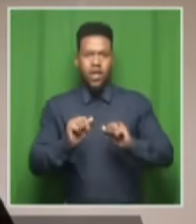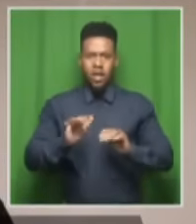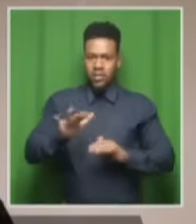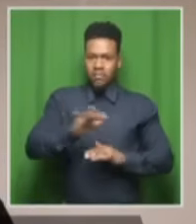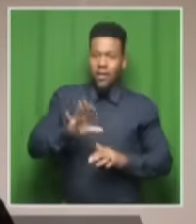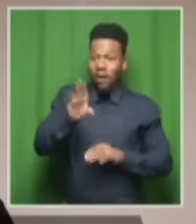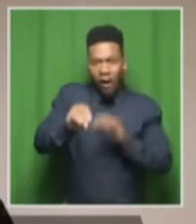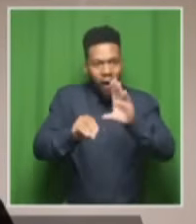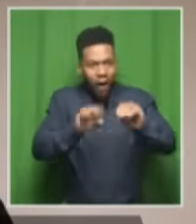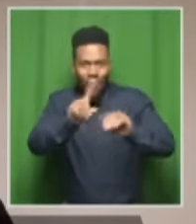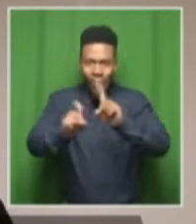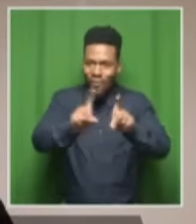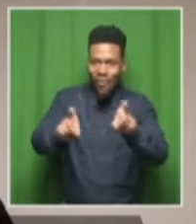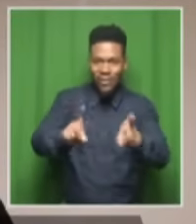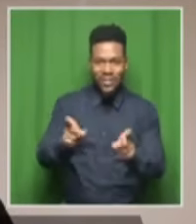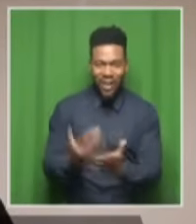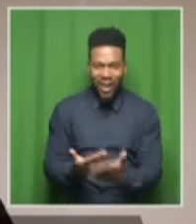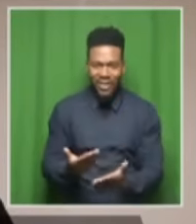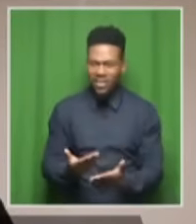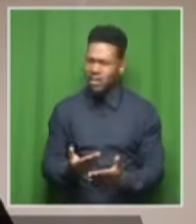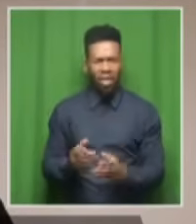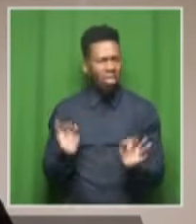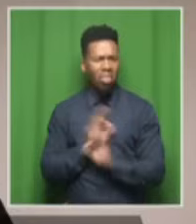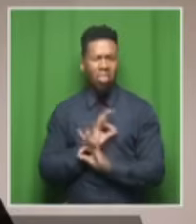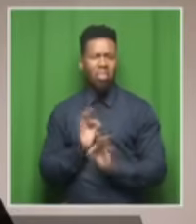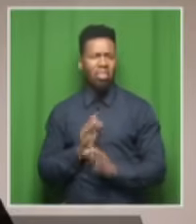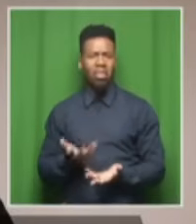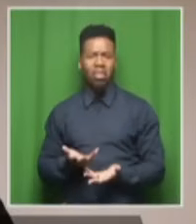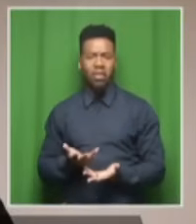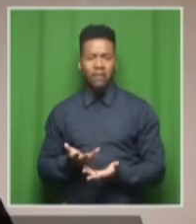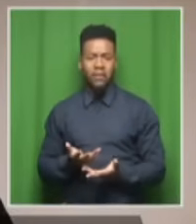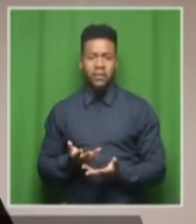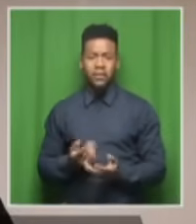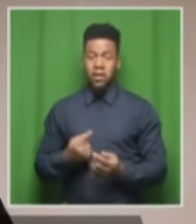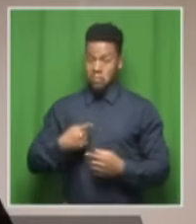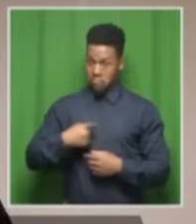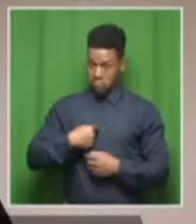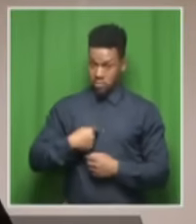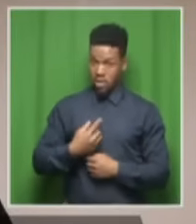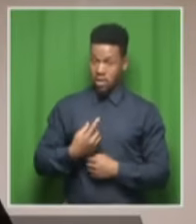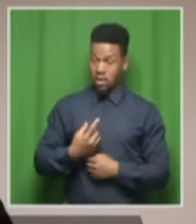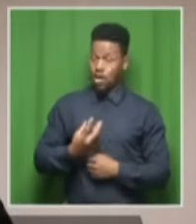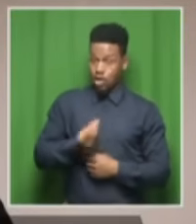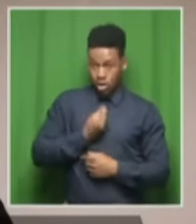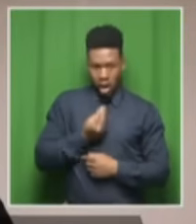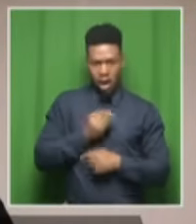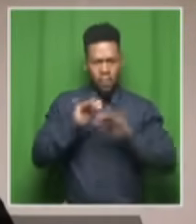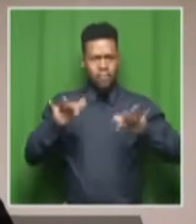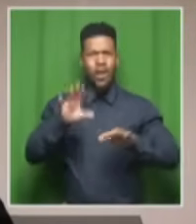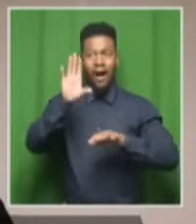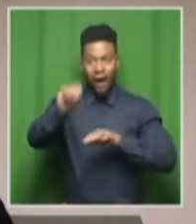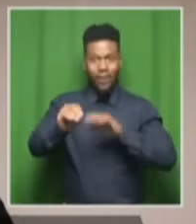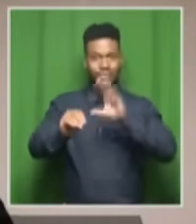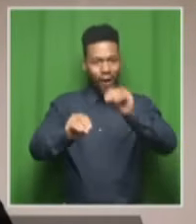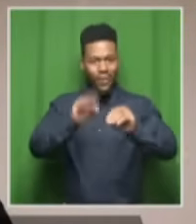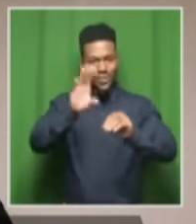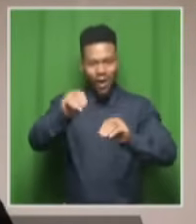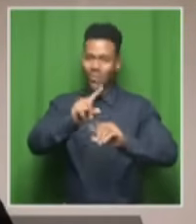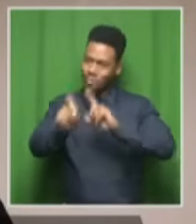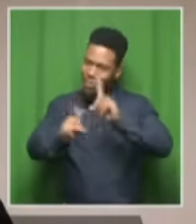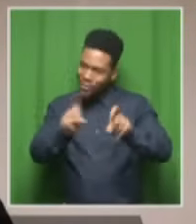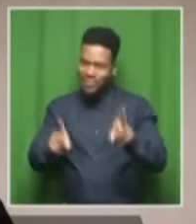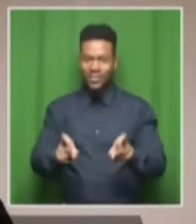do we go about things. And as a youth in South Africa, I encourage us to ask questions, to do our research